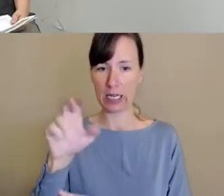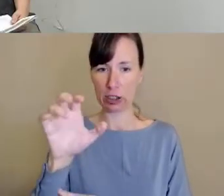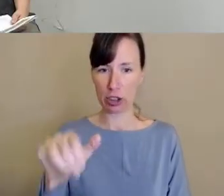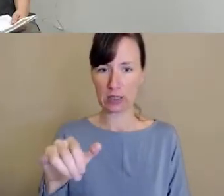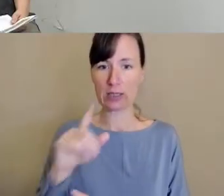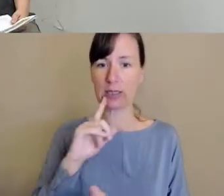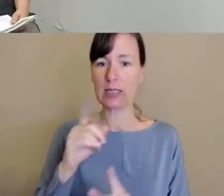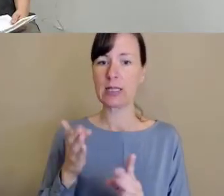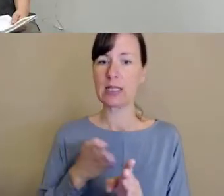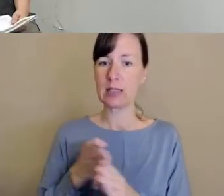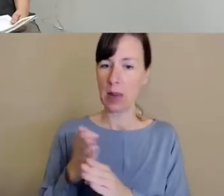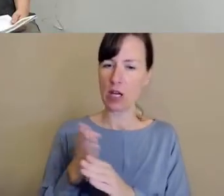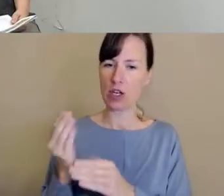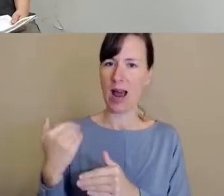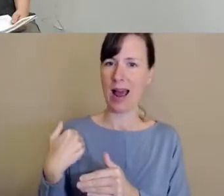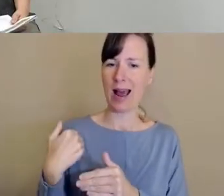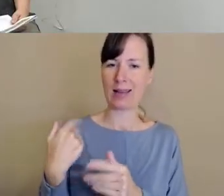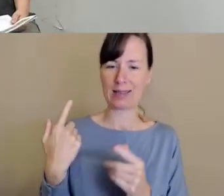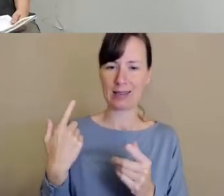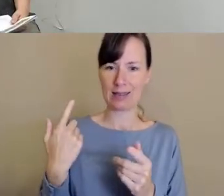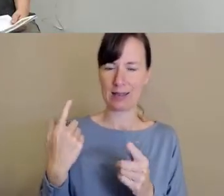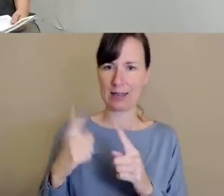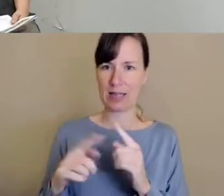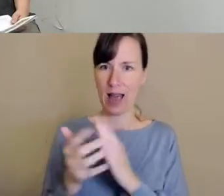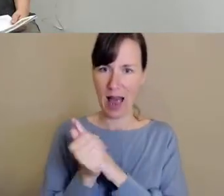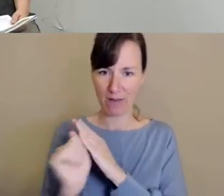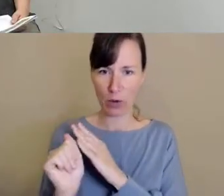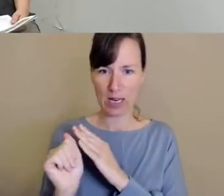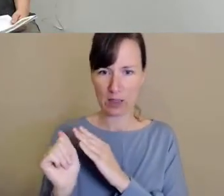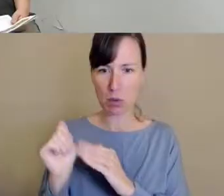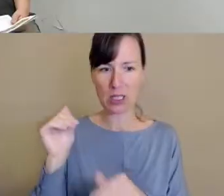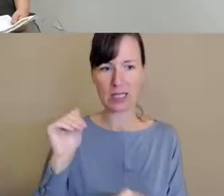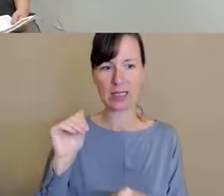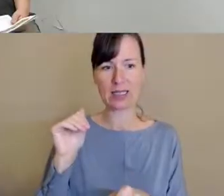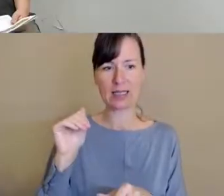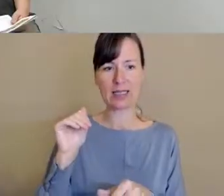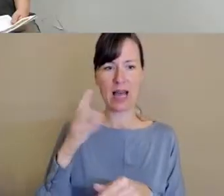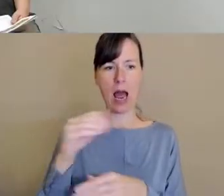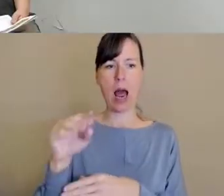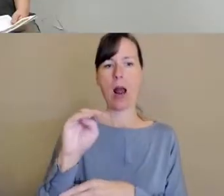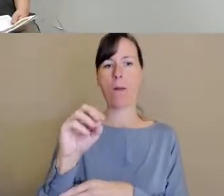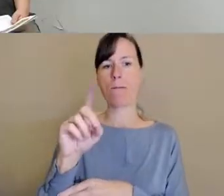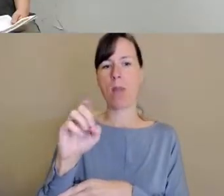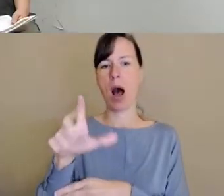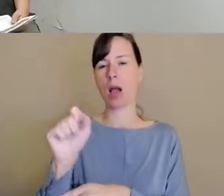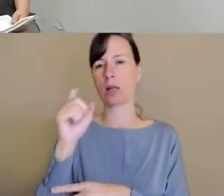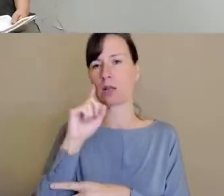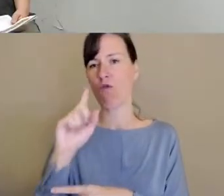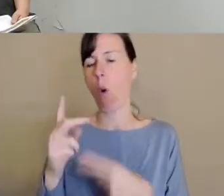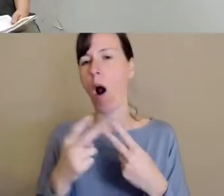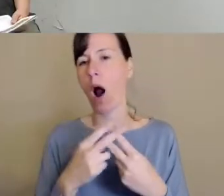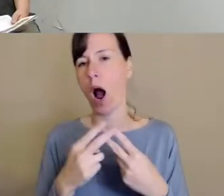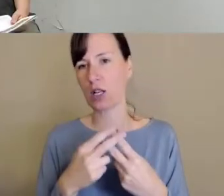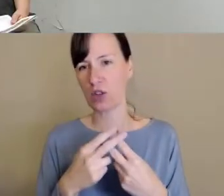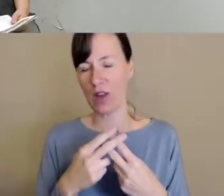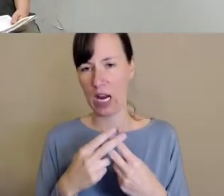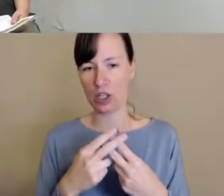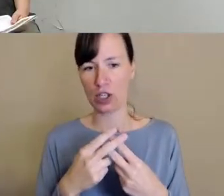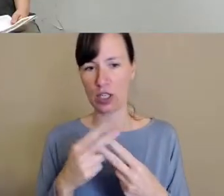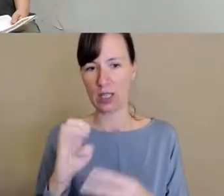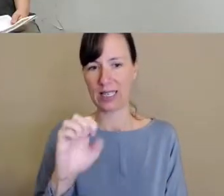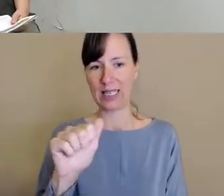to them. And if there was more time, Gabe could get a conservation easement